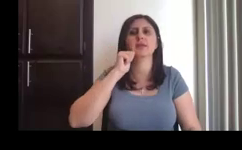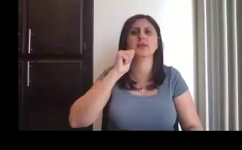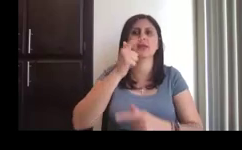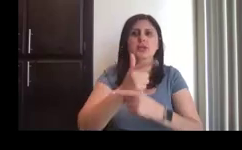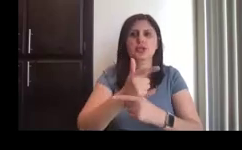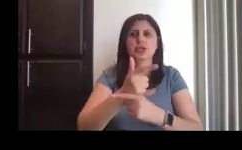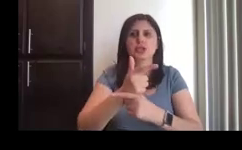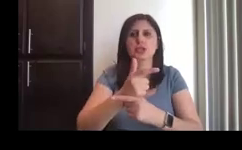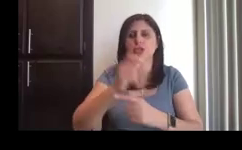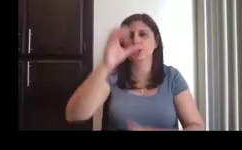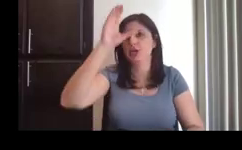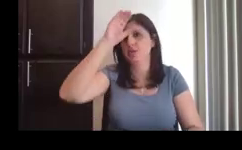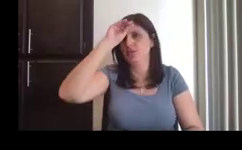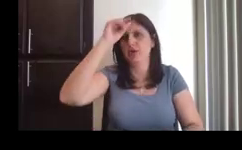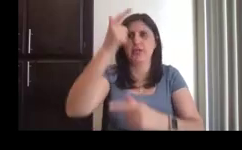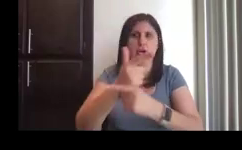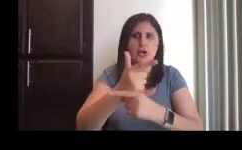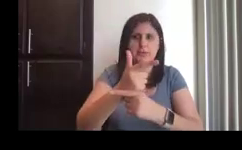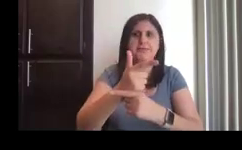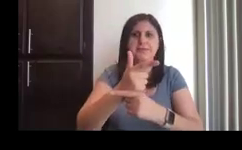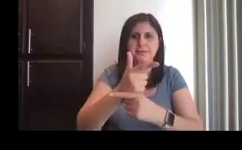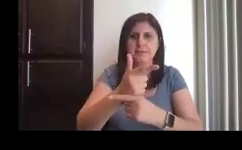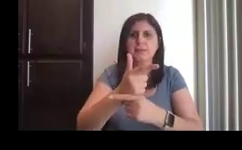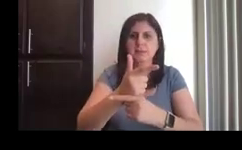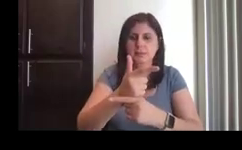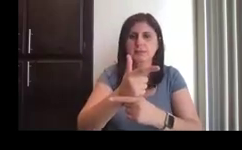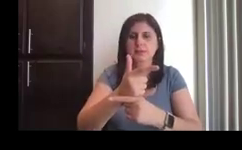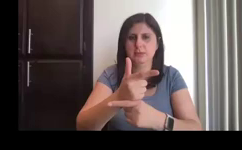Okay. Sister, brother.